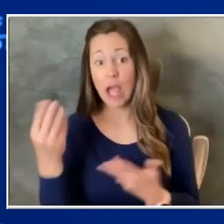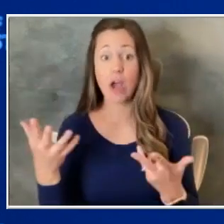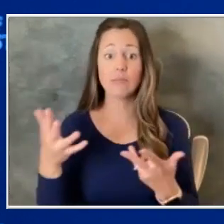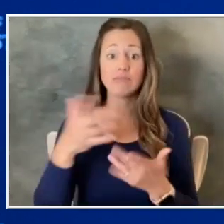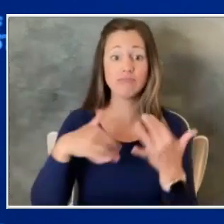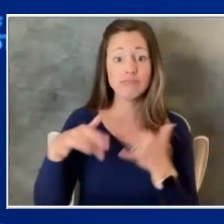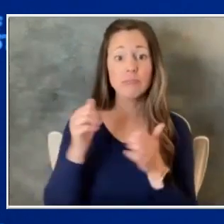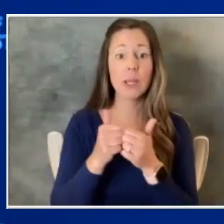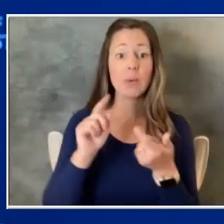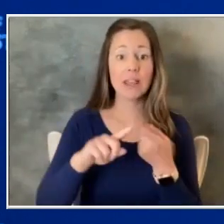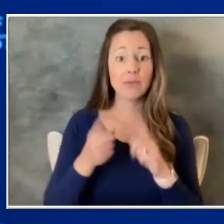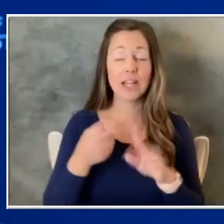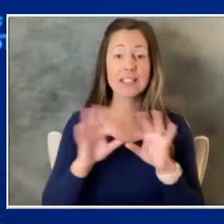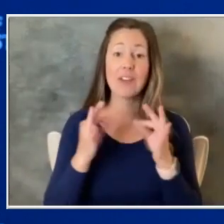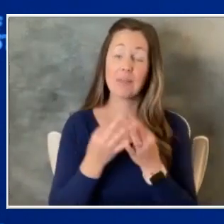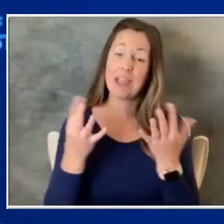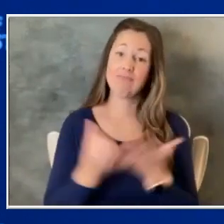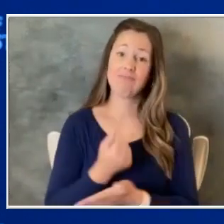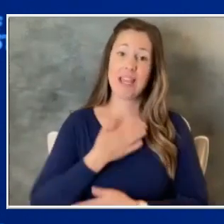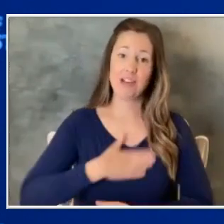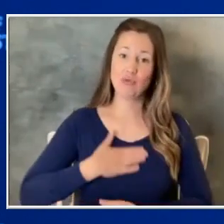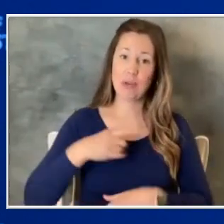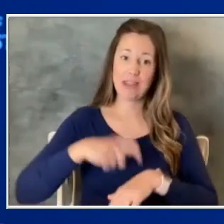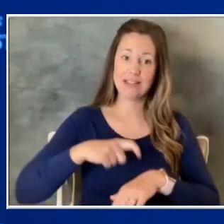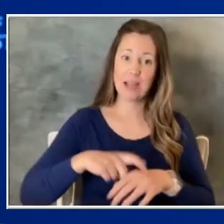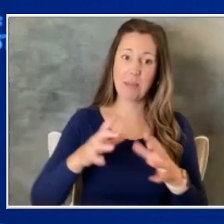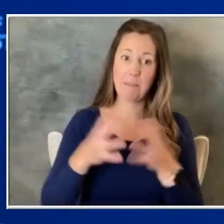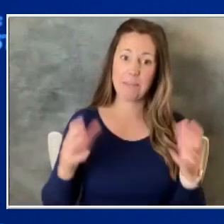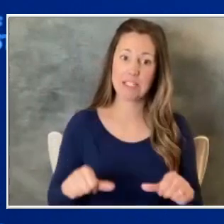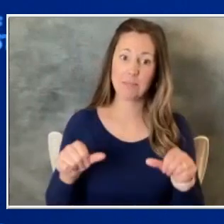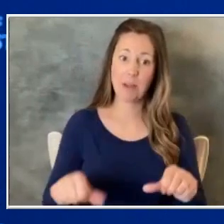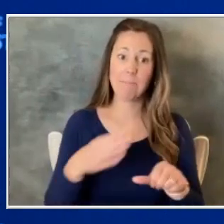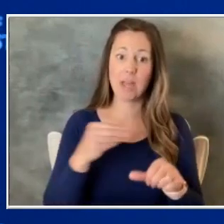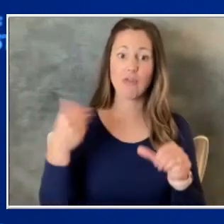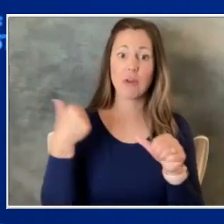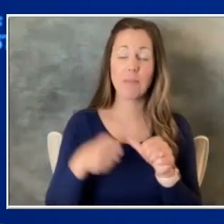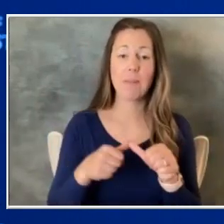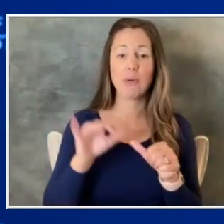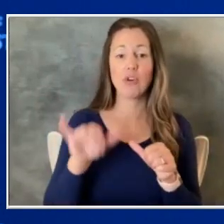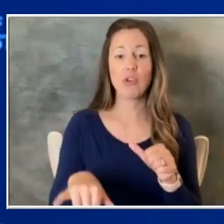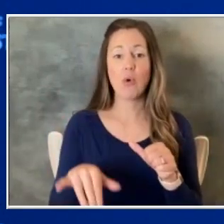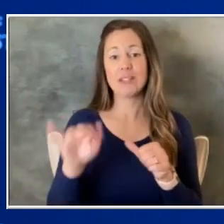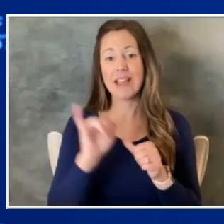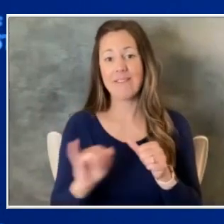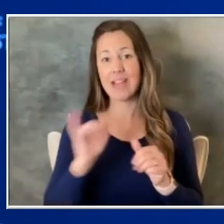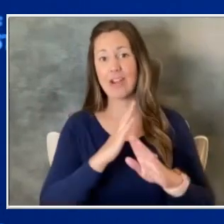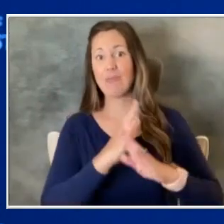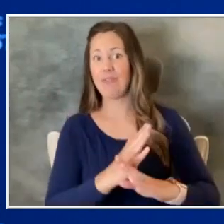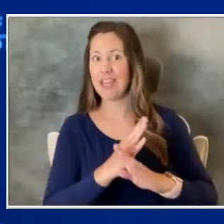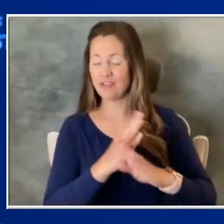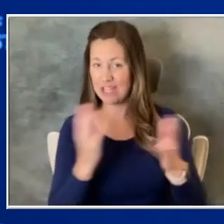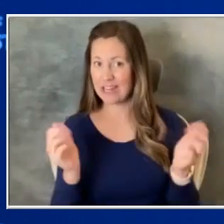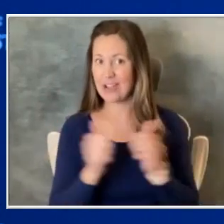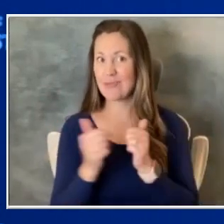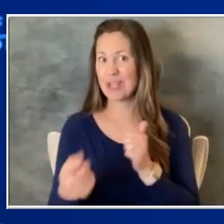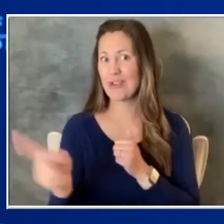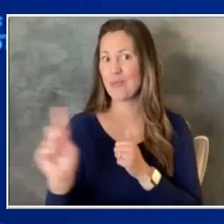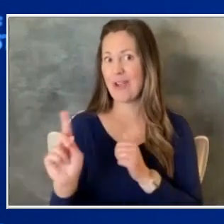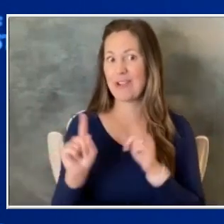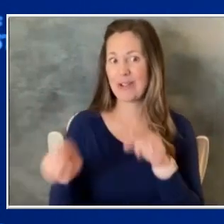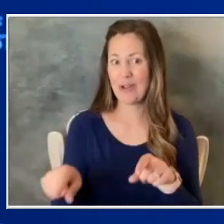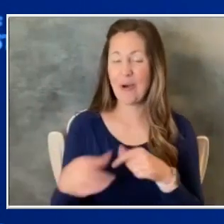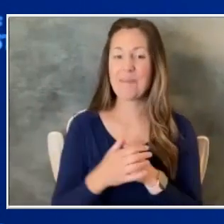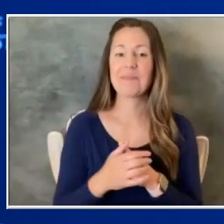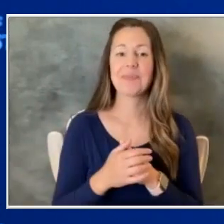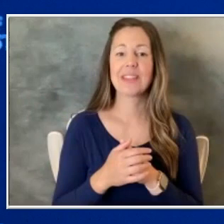family, enjoy that time as much as possible. And remember, those pillars of infection prevention go with you wherever you are.